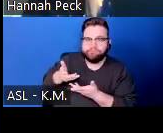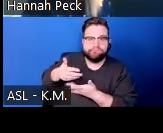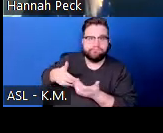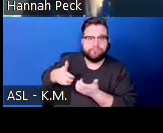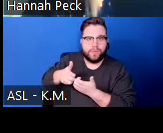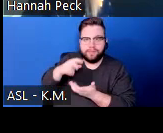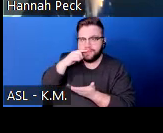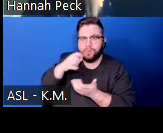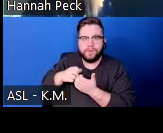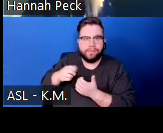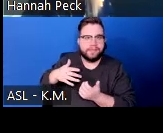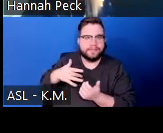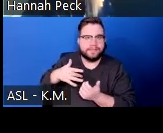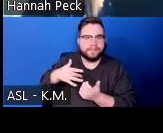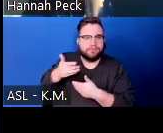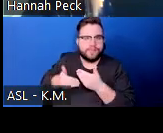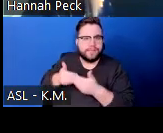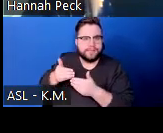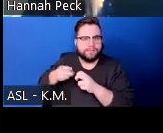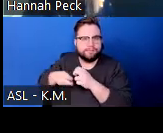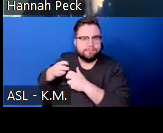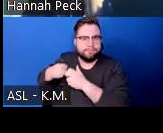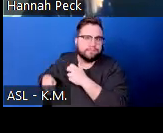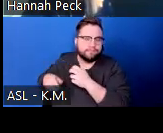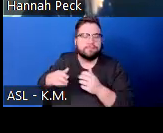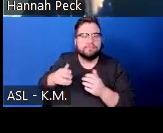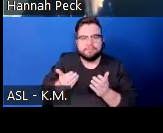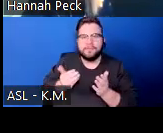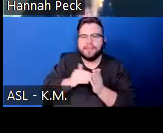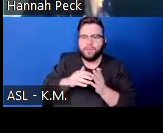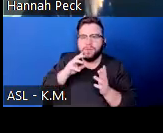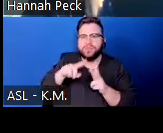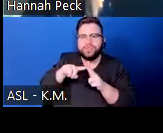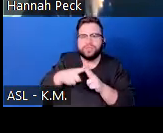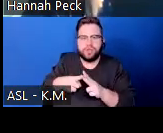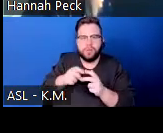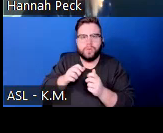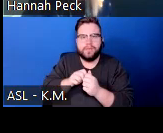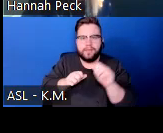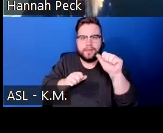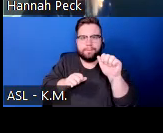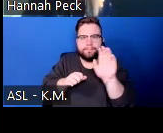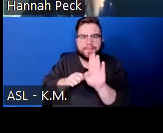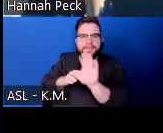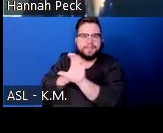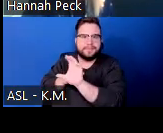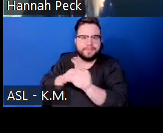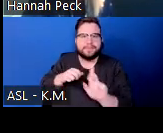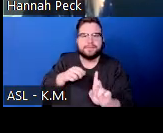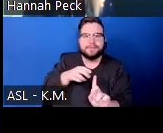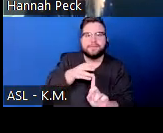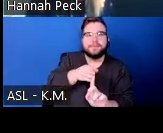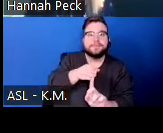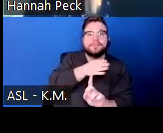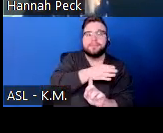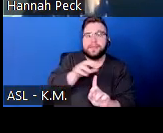through the ABCs of behaviors, but this time start with the antecedents. So we know that there might be a pattern of behaviors, but in the